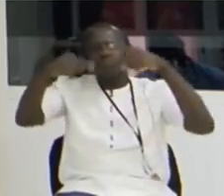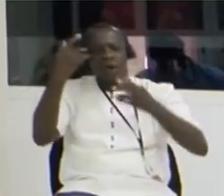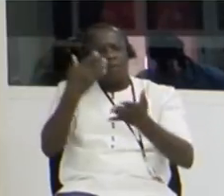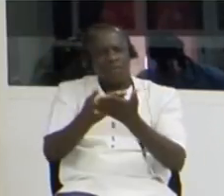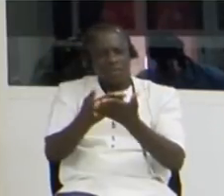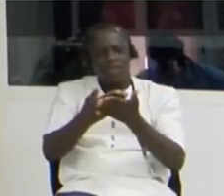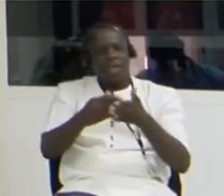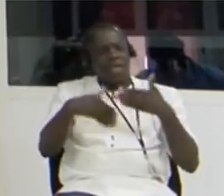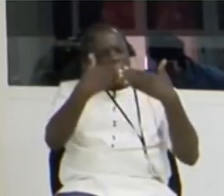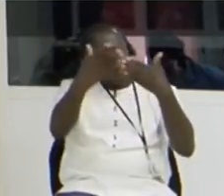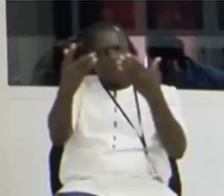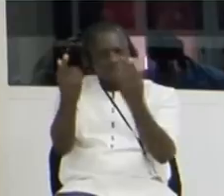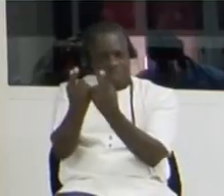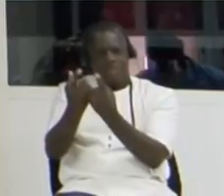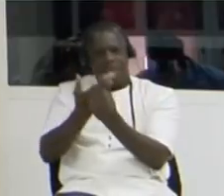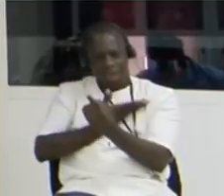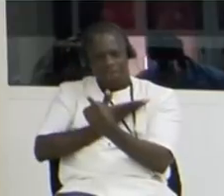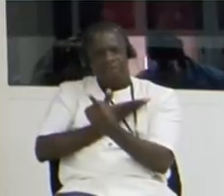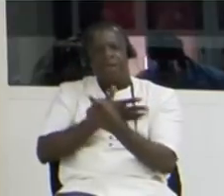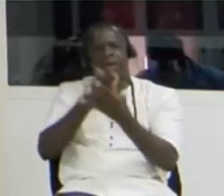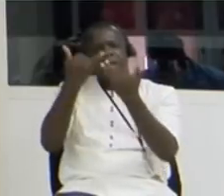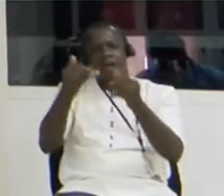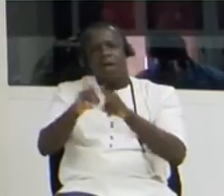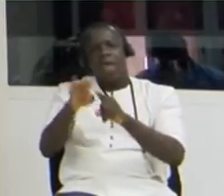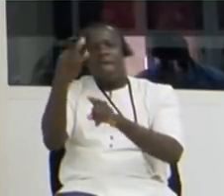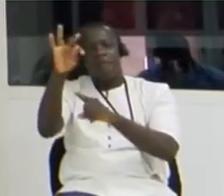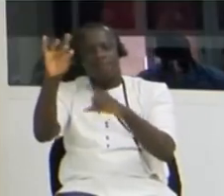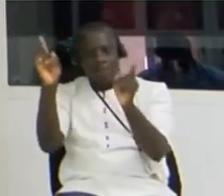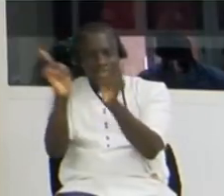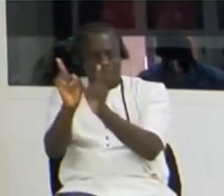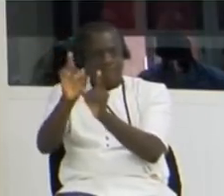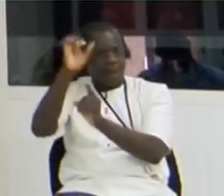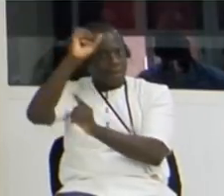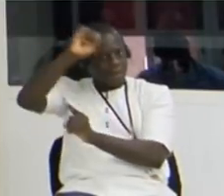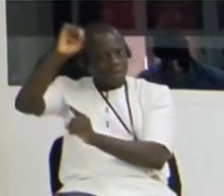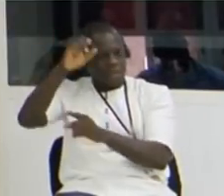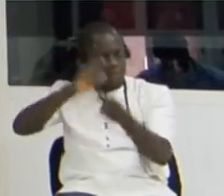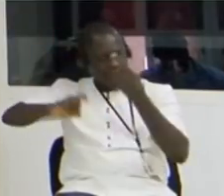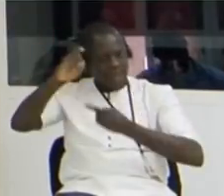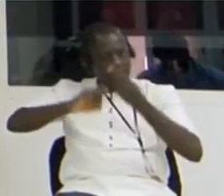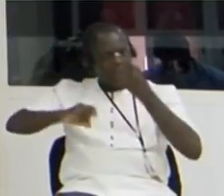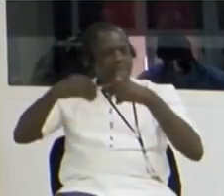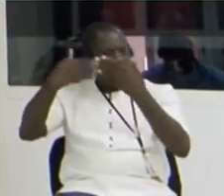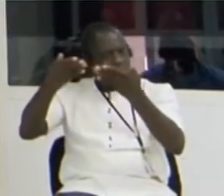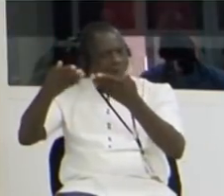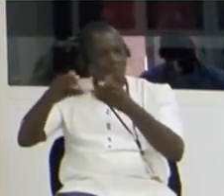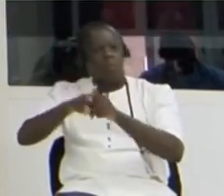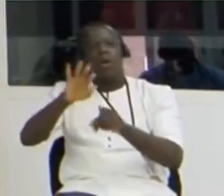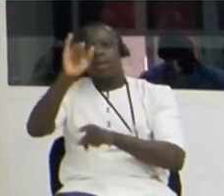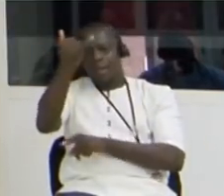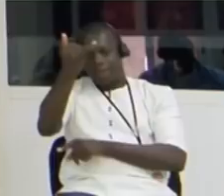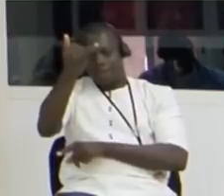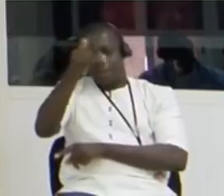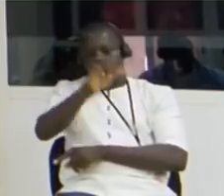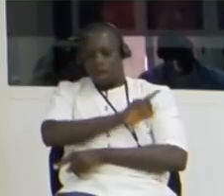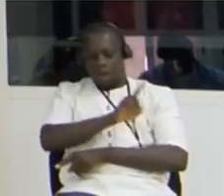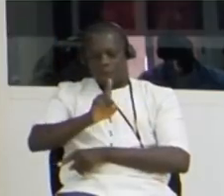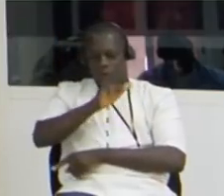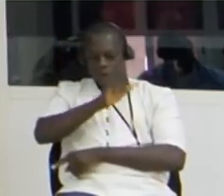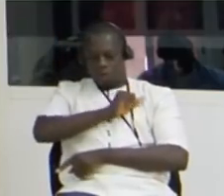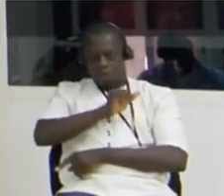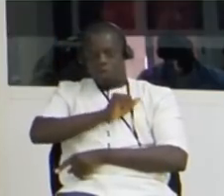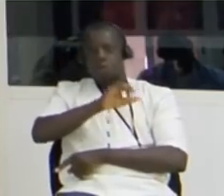Yes, because we as a committee will give them gifts for performing well, but when